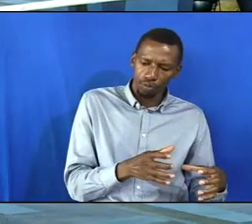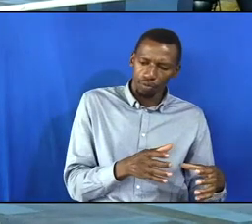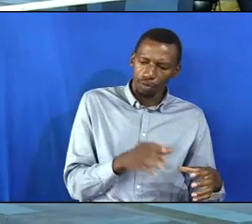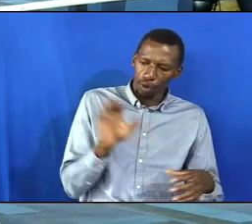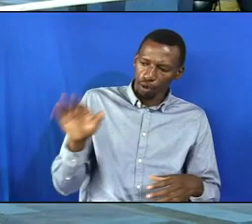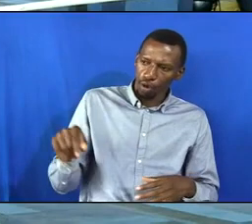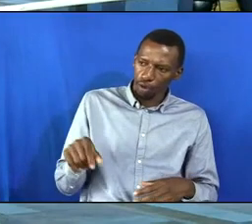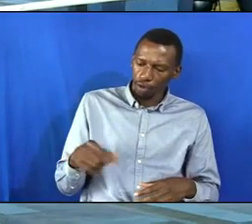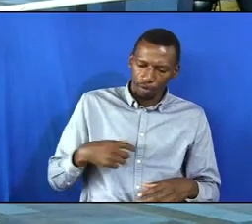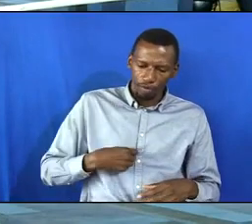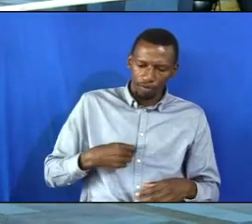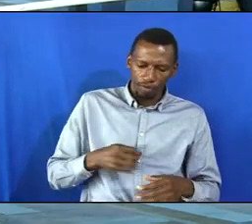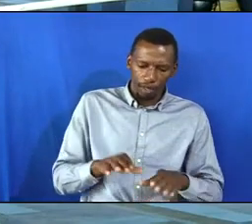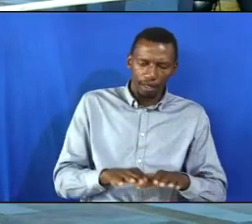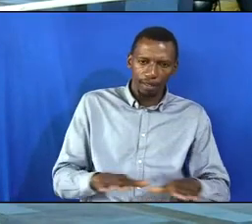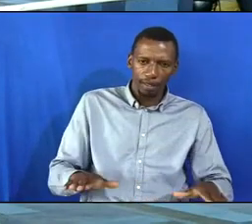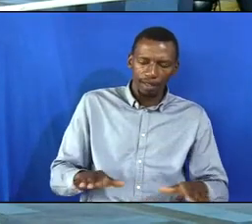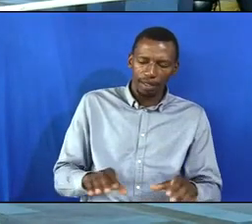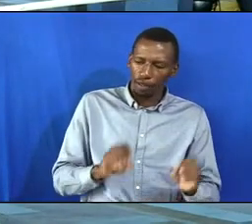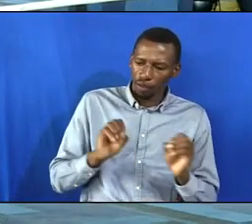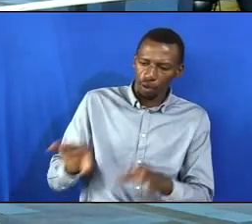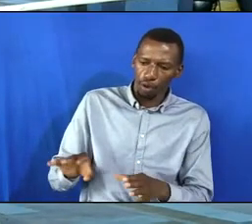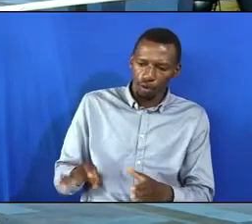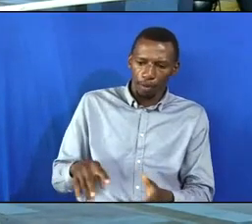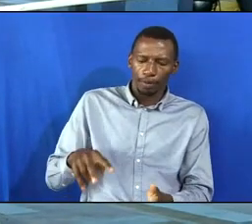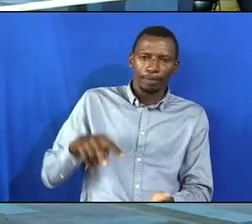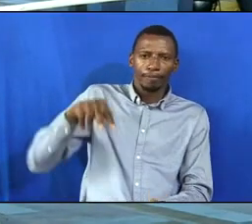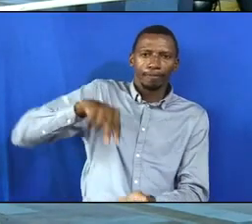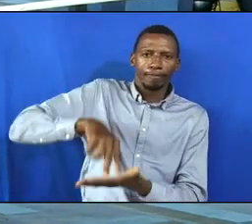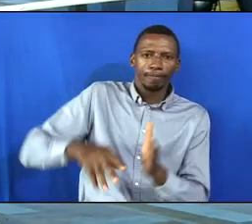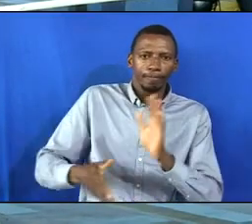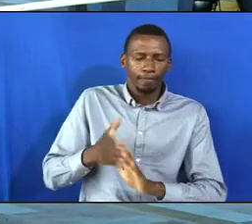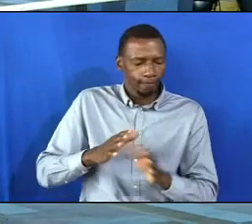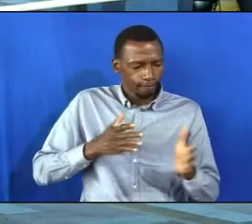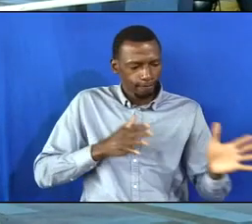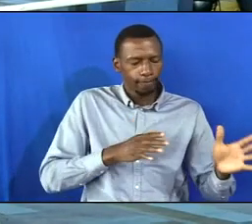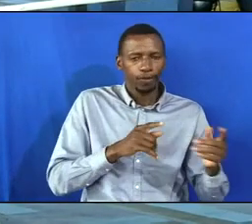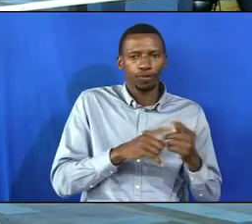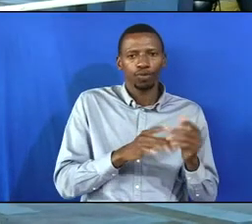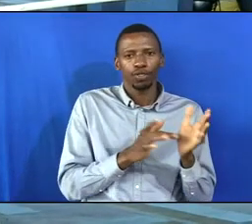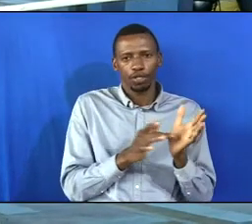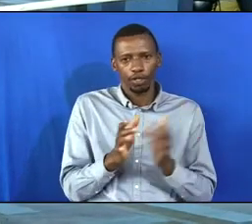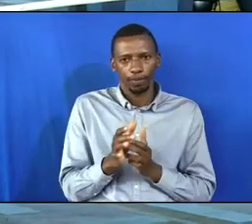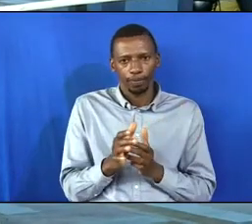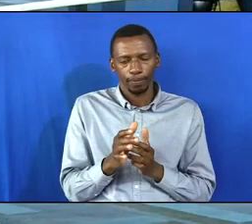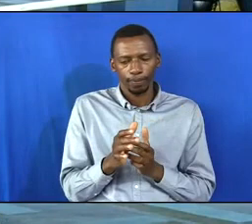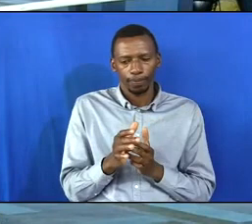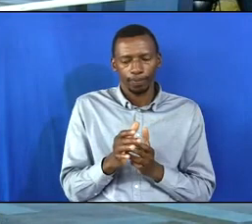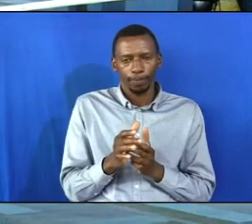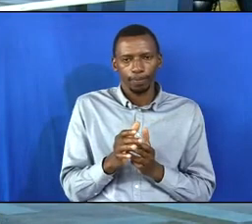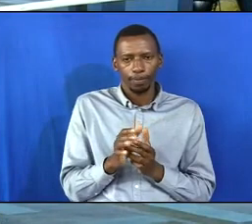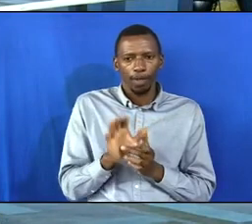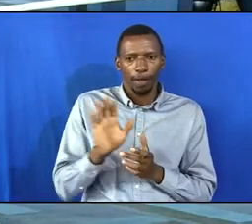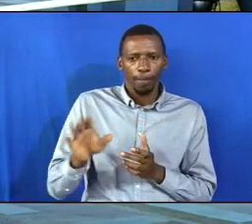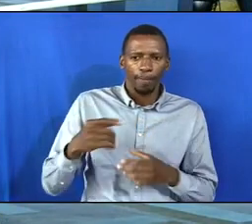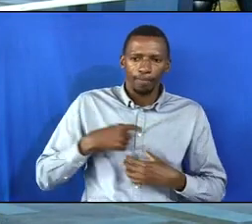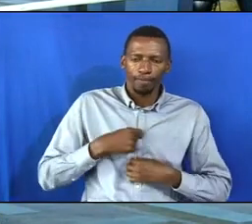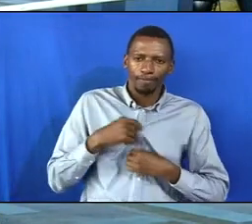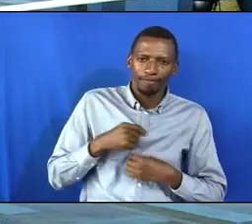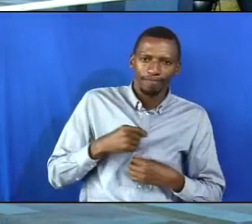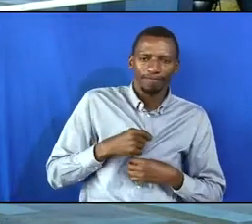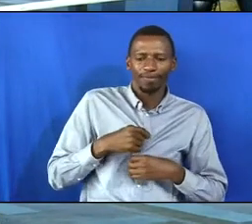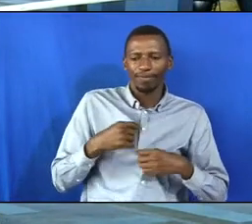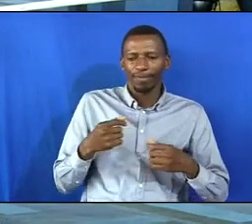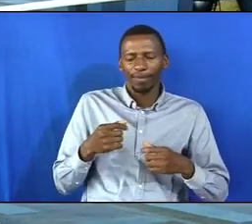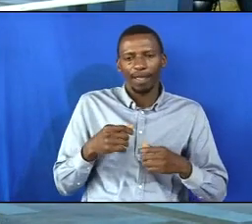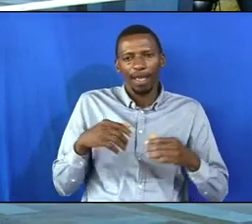aside, jumped to his feet, and came to Jesus. This man throws his cloak aside. He does not